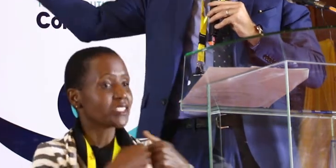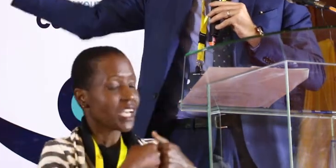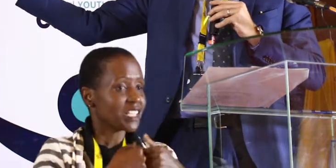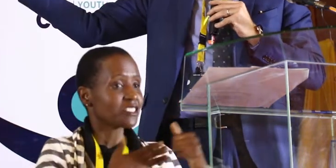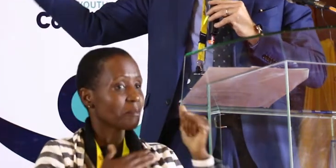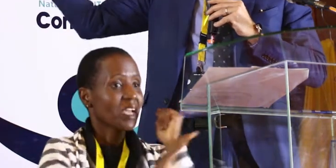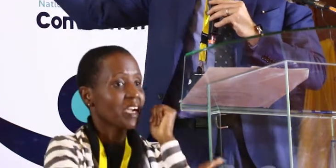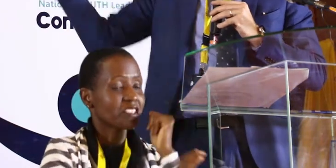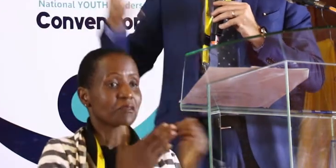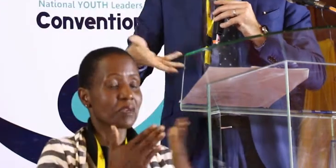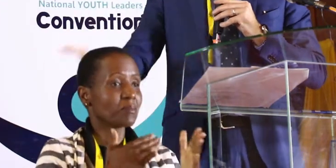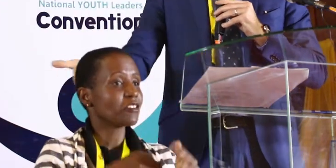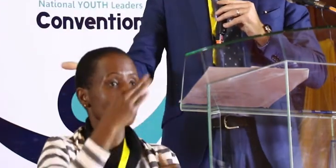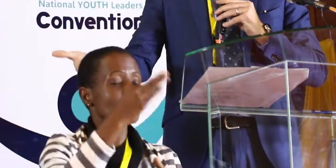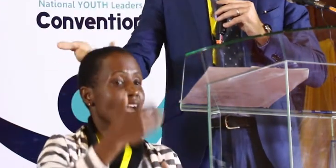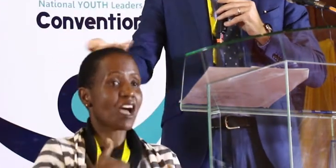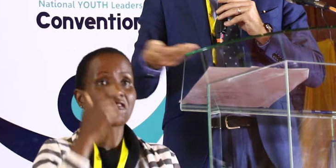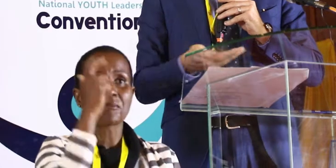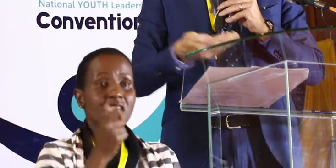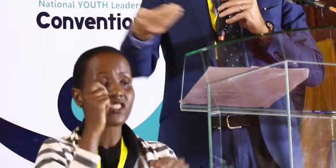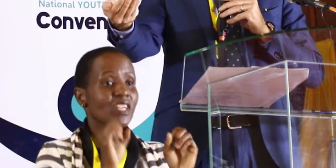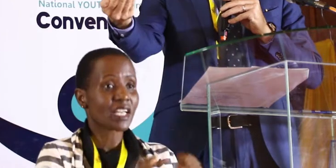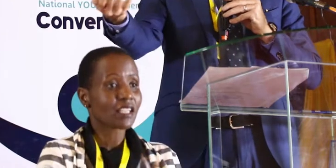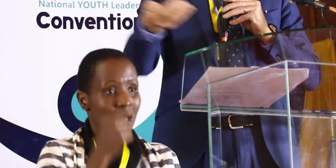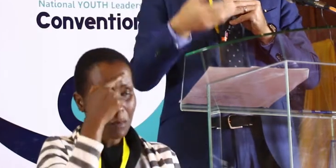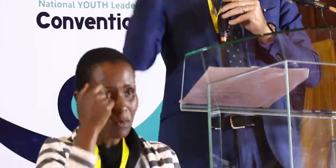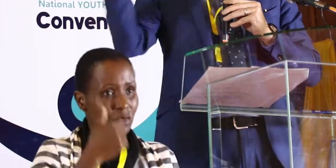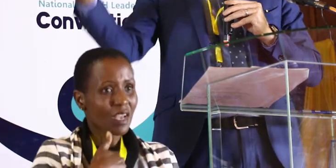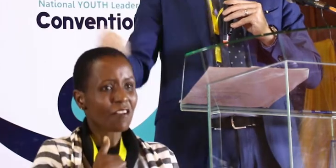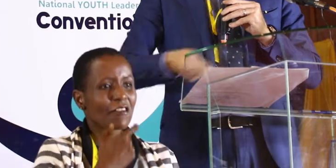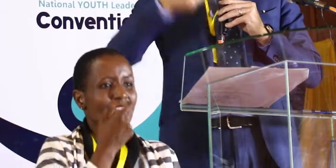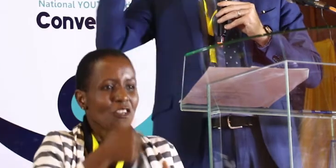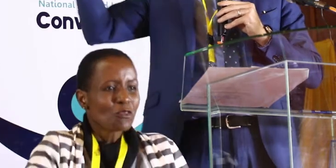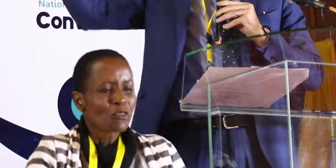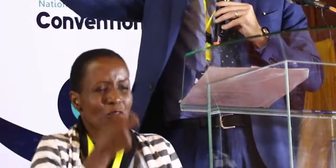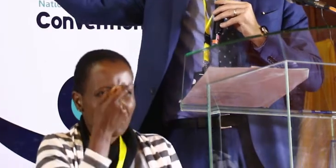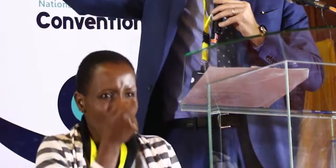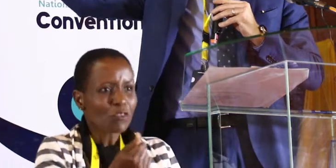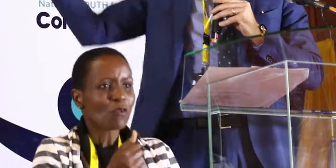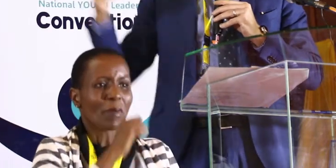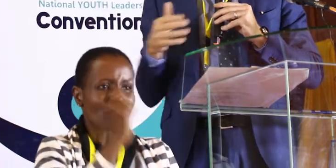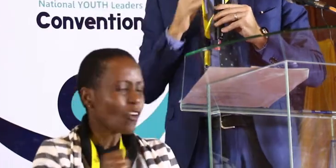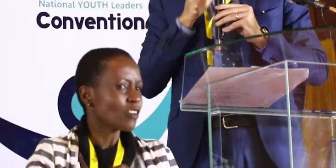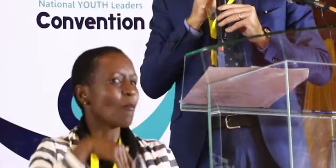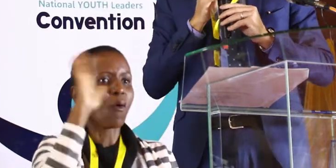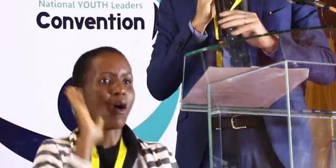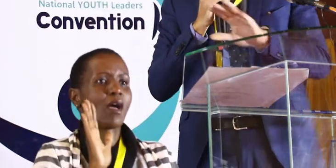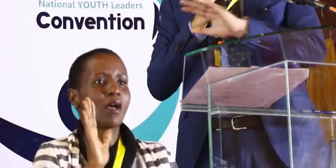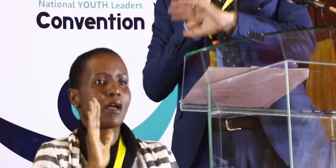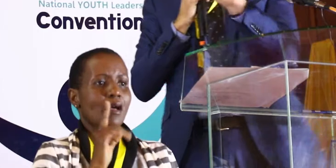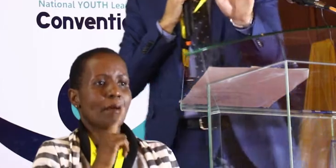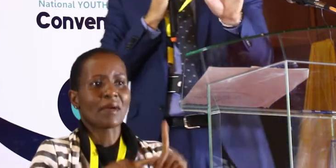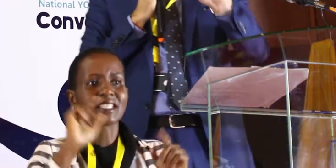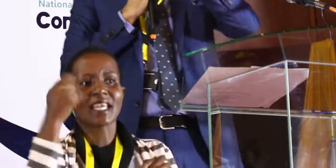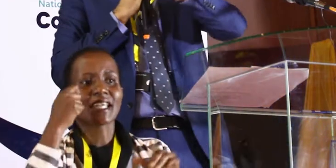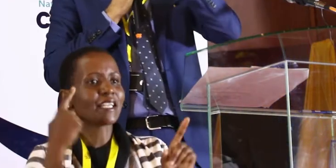have a pension in the future, because we have too few youth to be productive in the sector now to serve us.